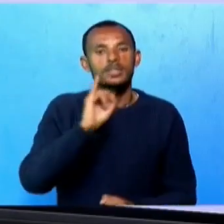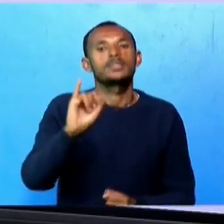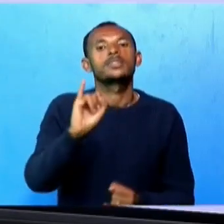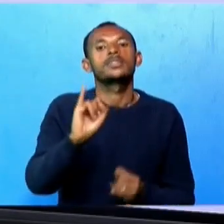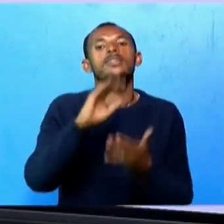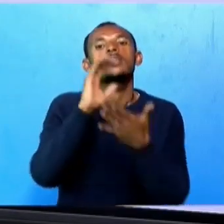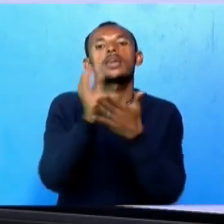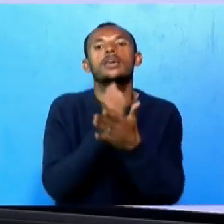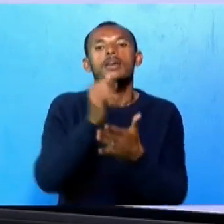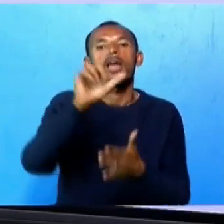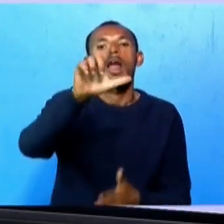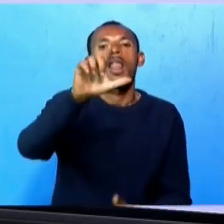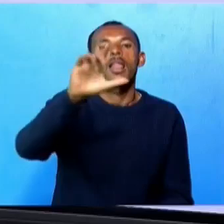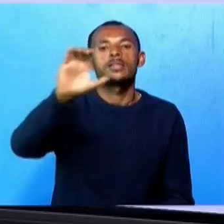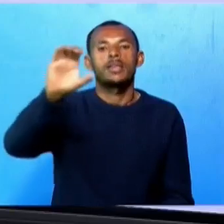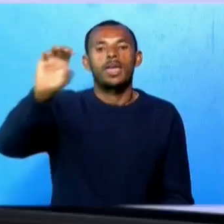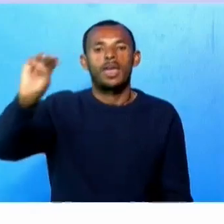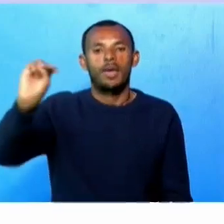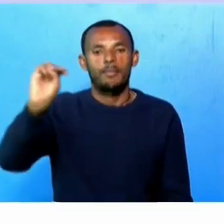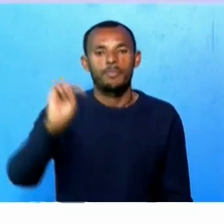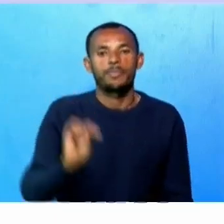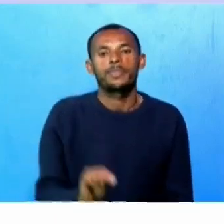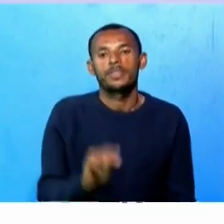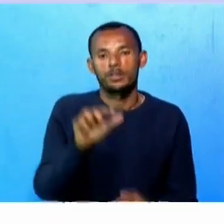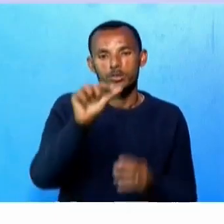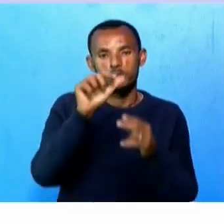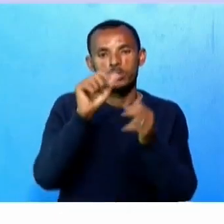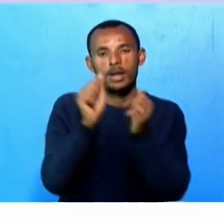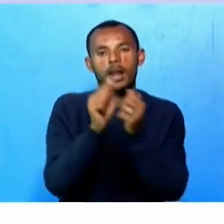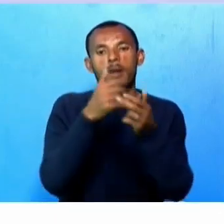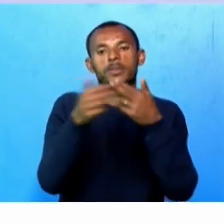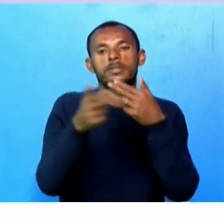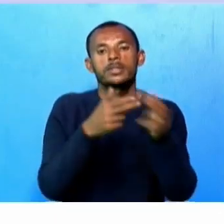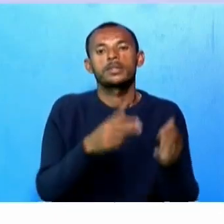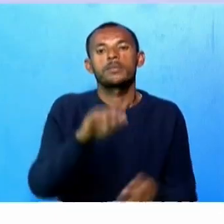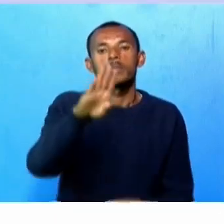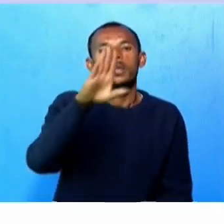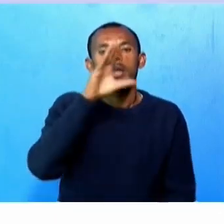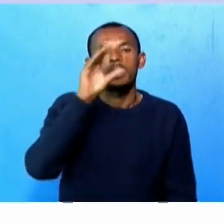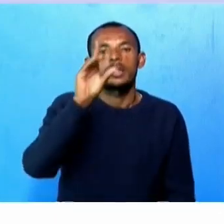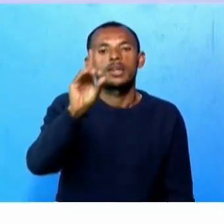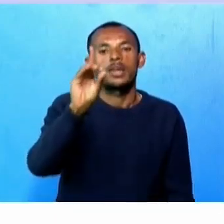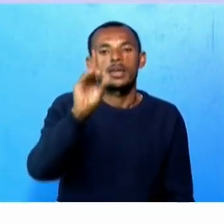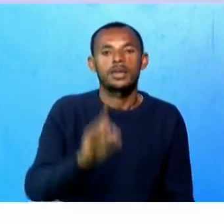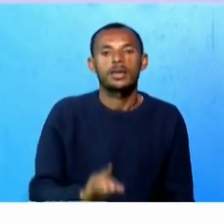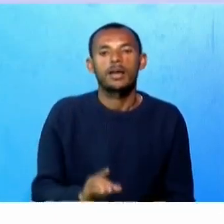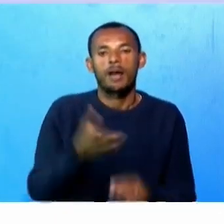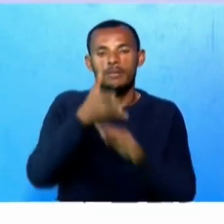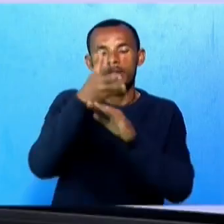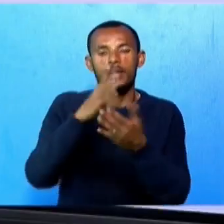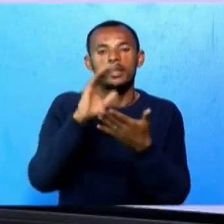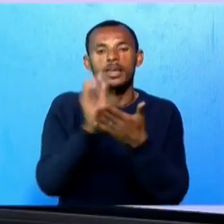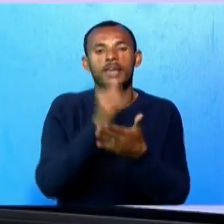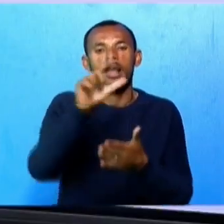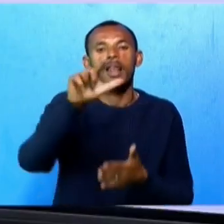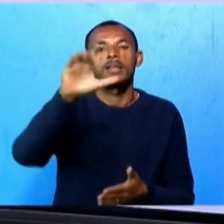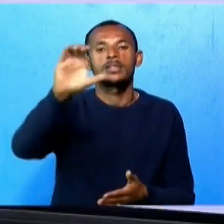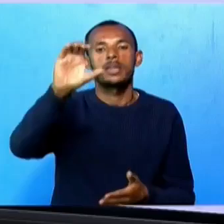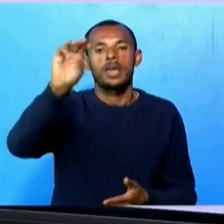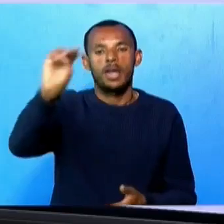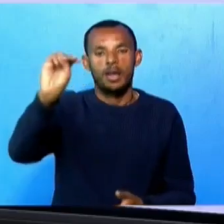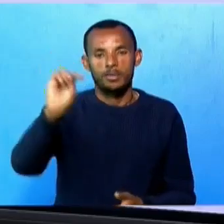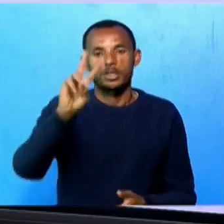taking the LCM of the denominators b and d, okay? After taking the LCM of the